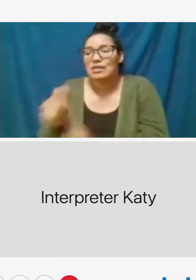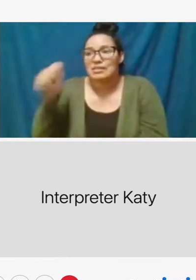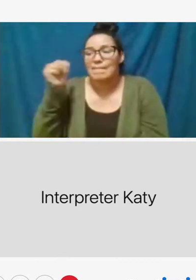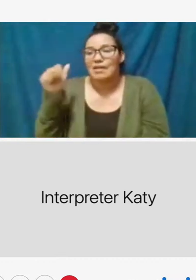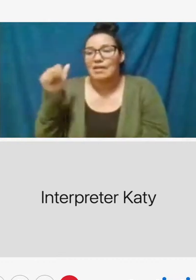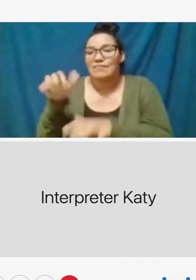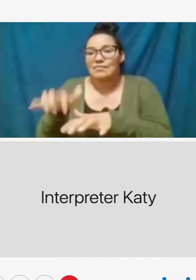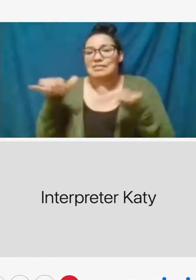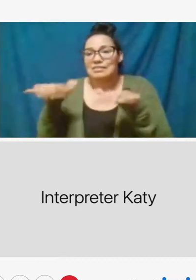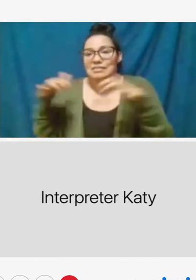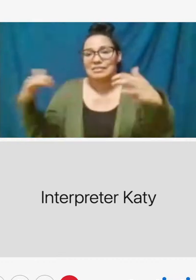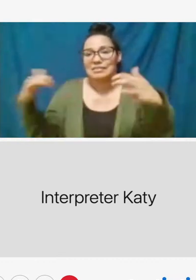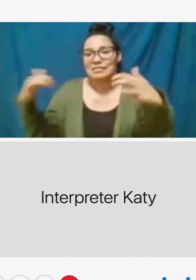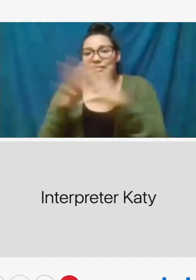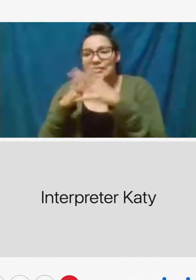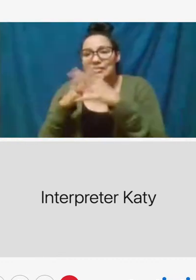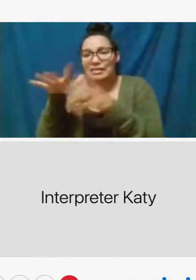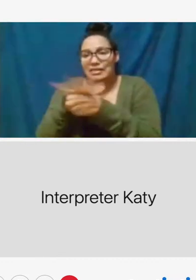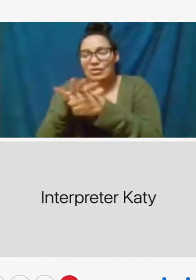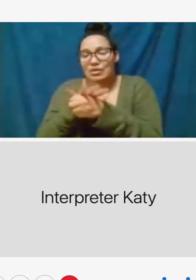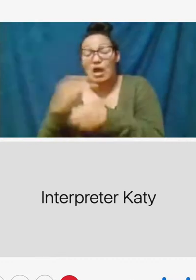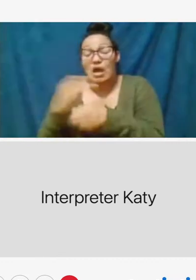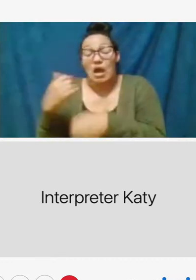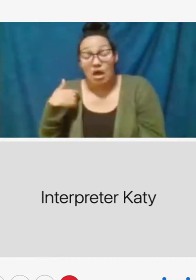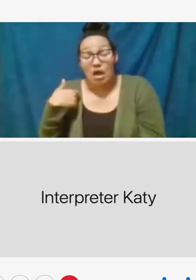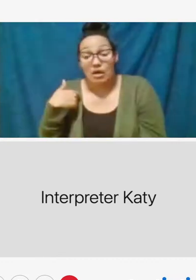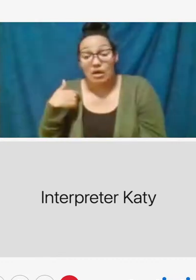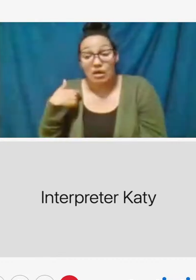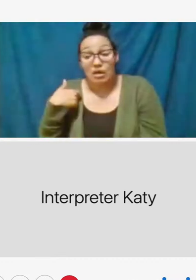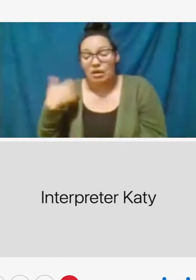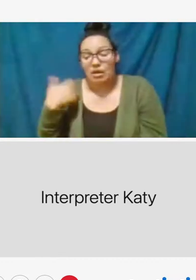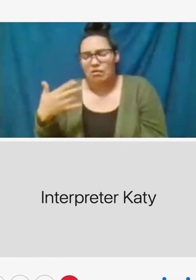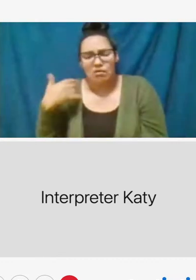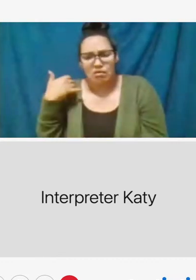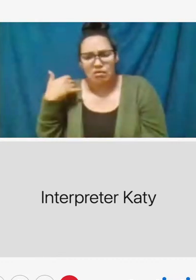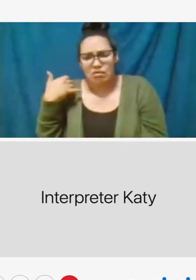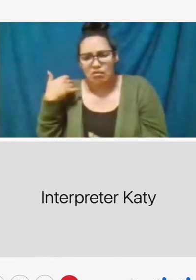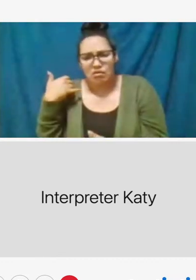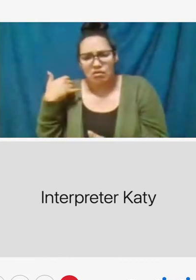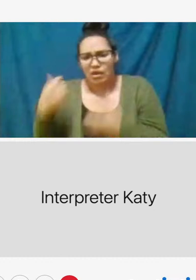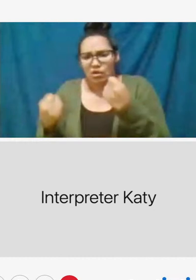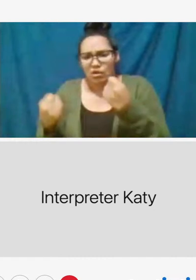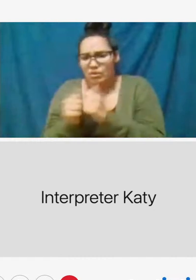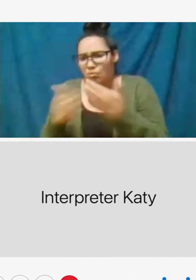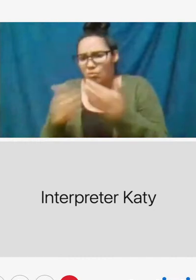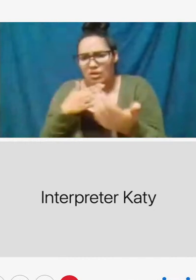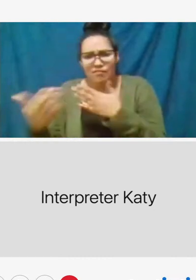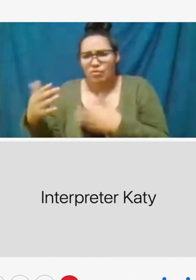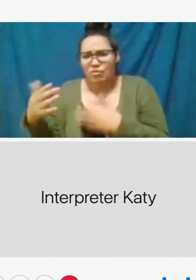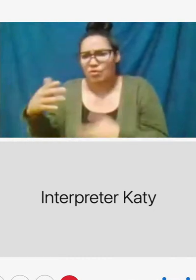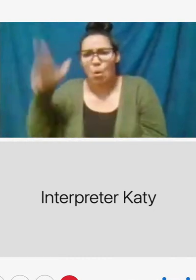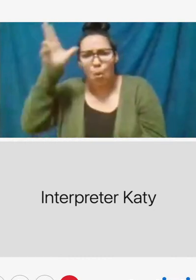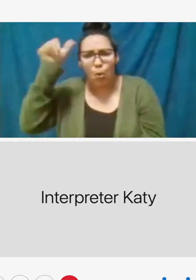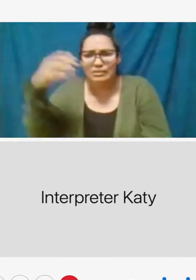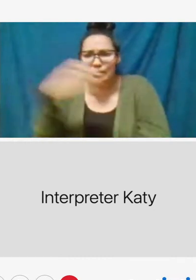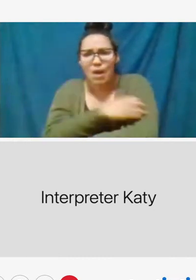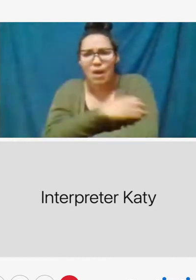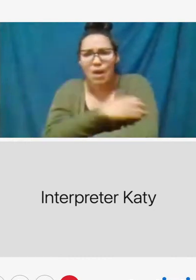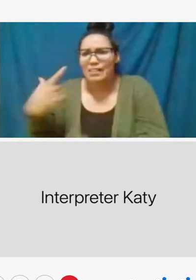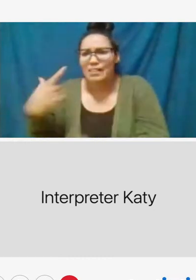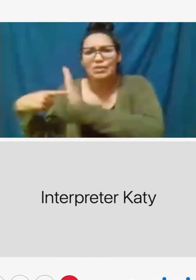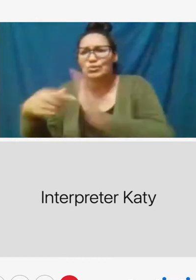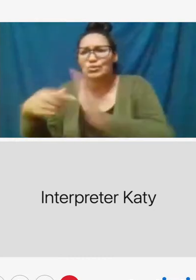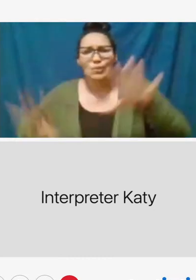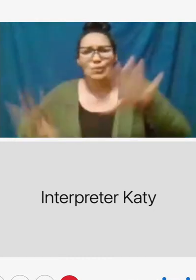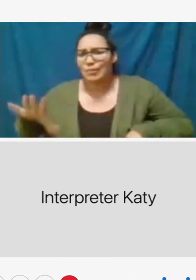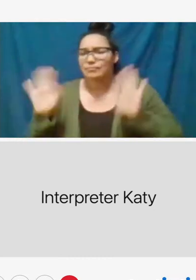a I got a car with whatever horsepower and let me show it off it's not time to show it off